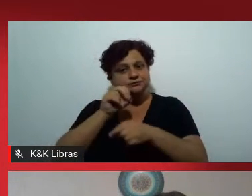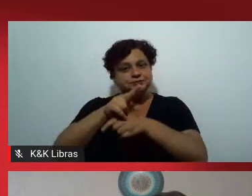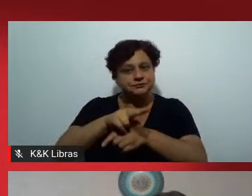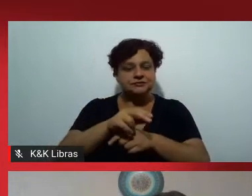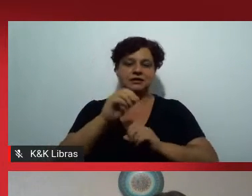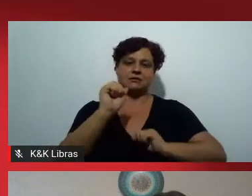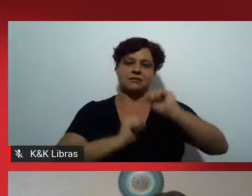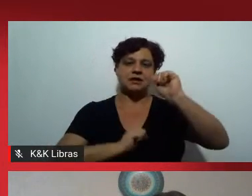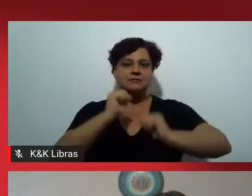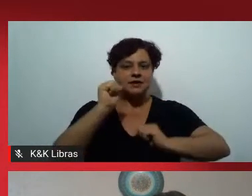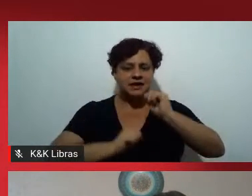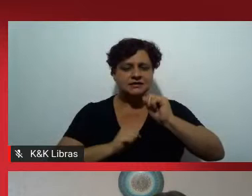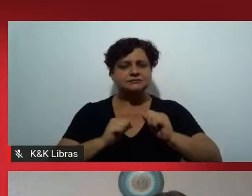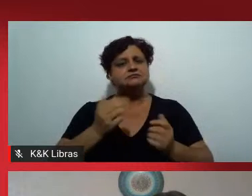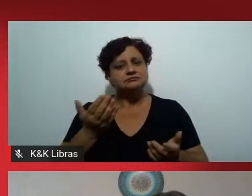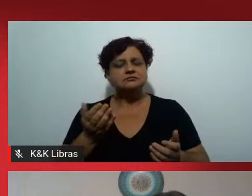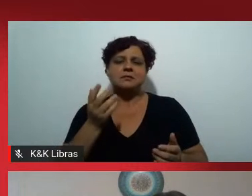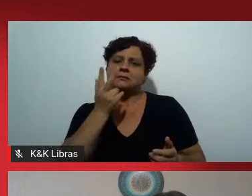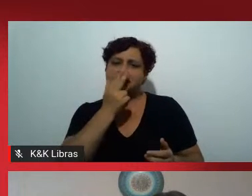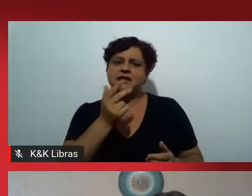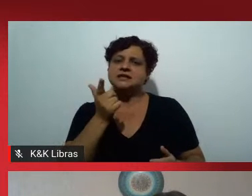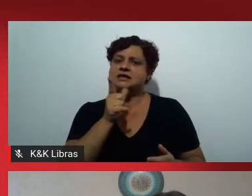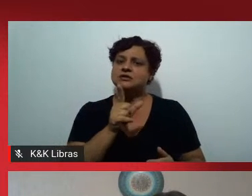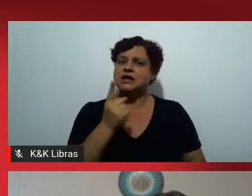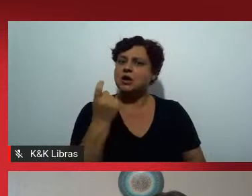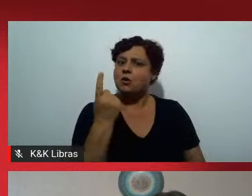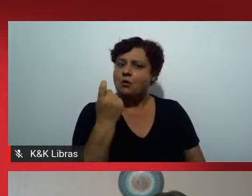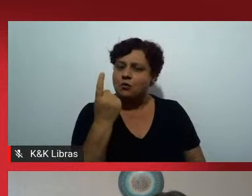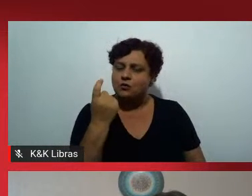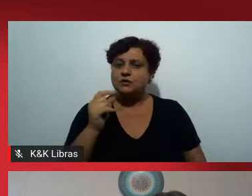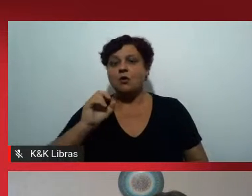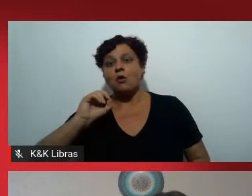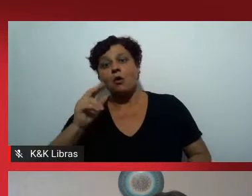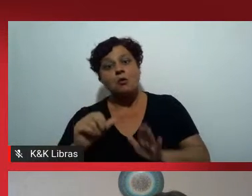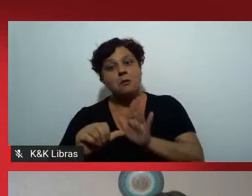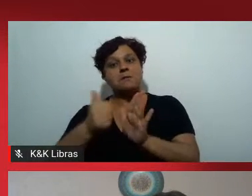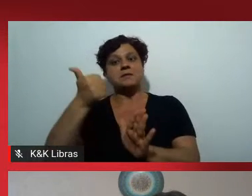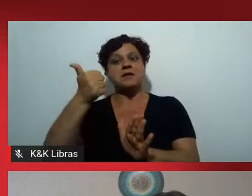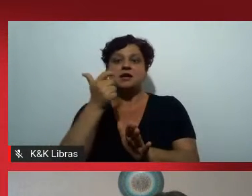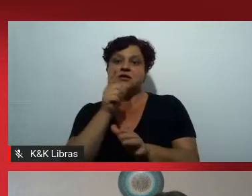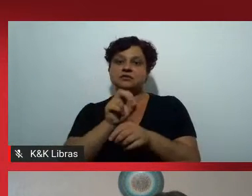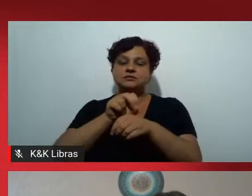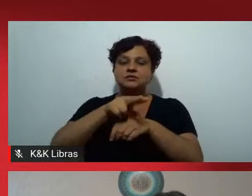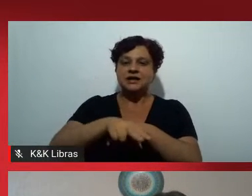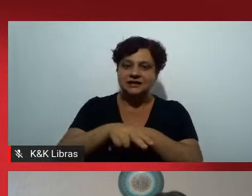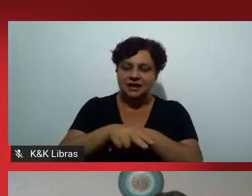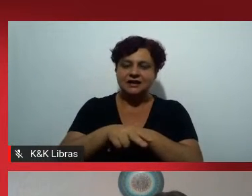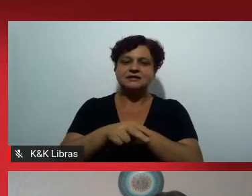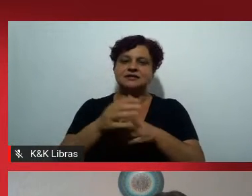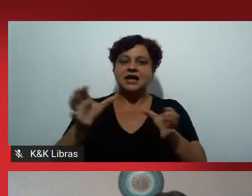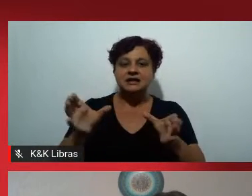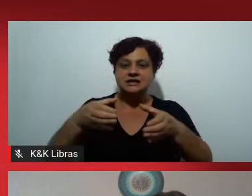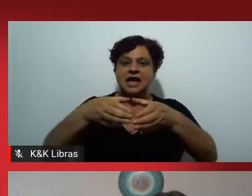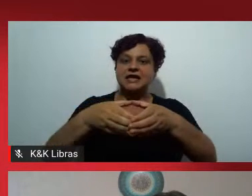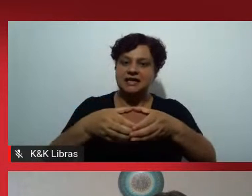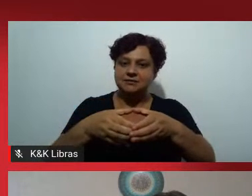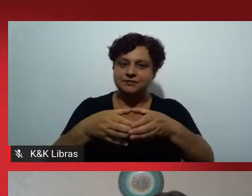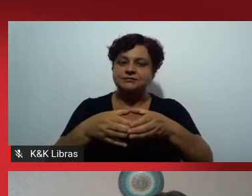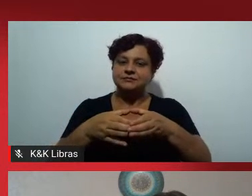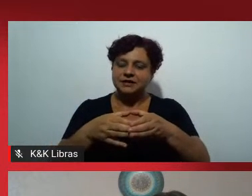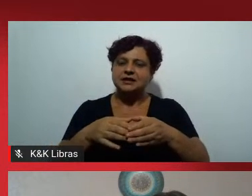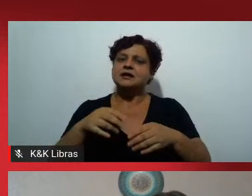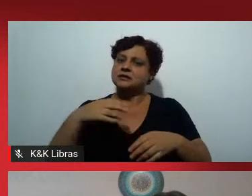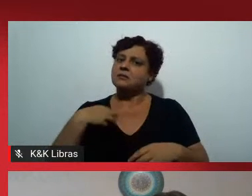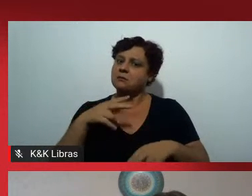only person like themselves on the team. And it's a lot of weight being the only black person on a team. And